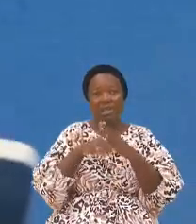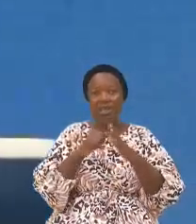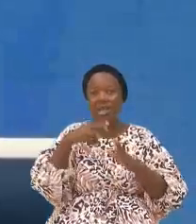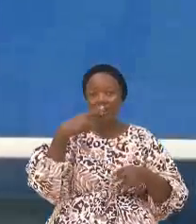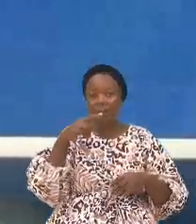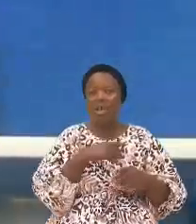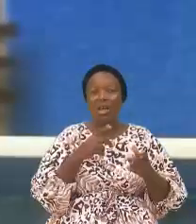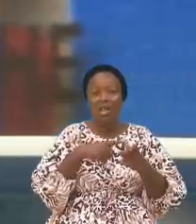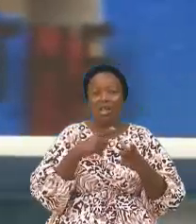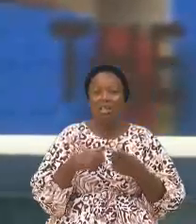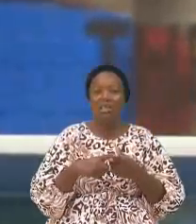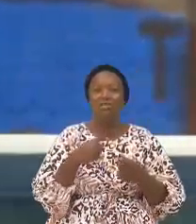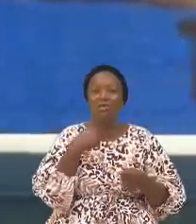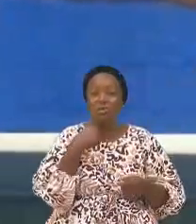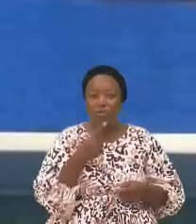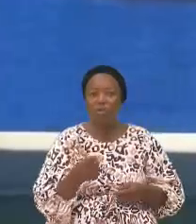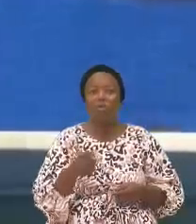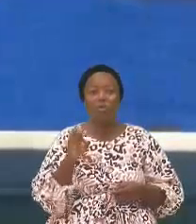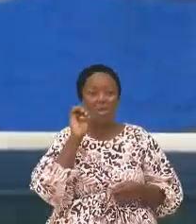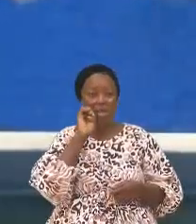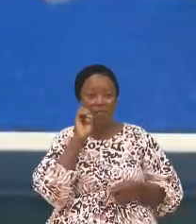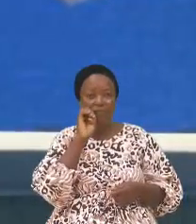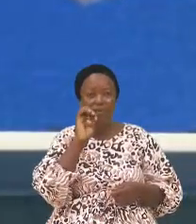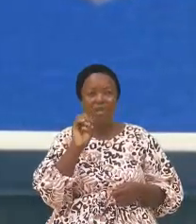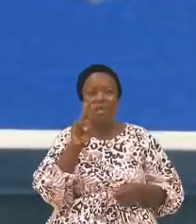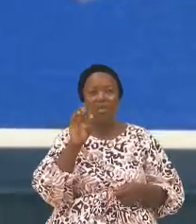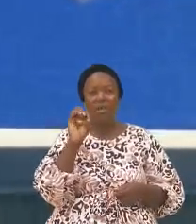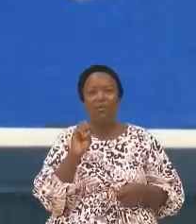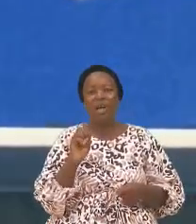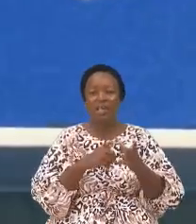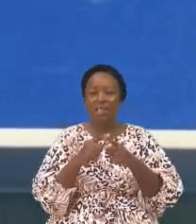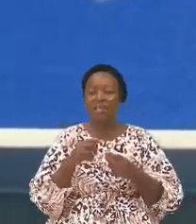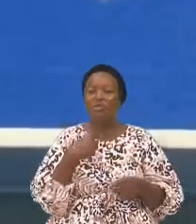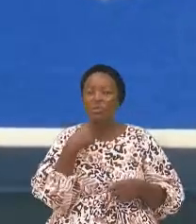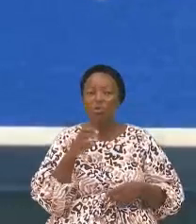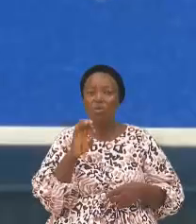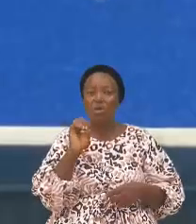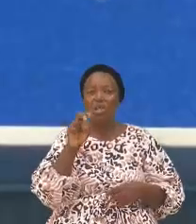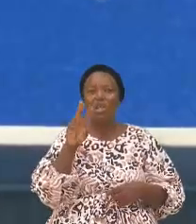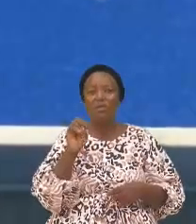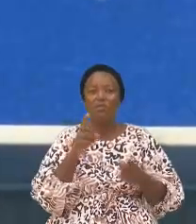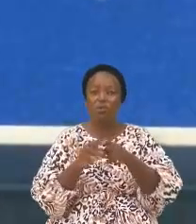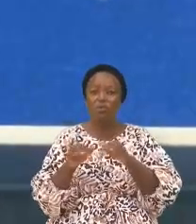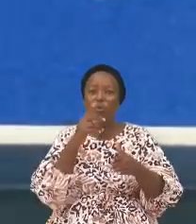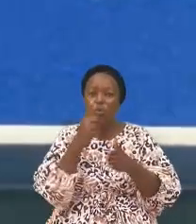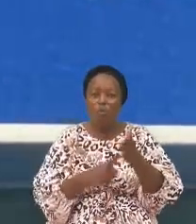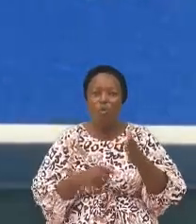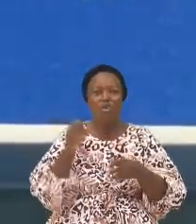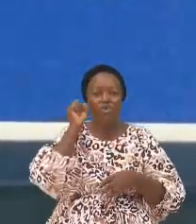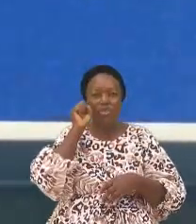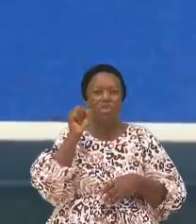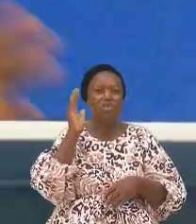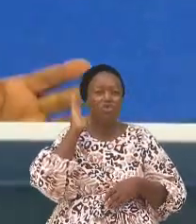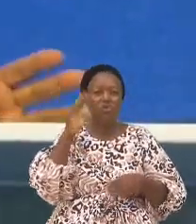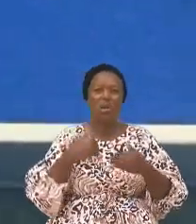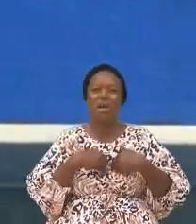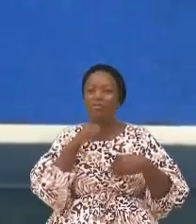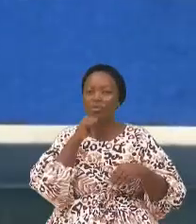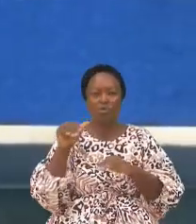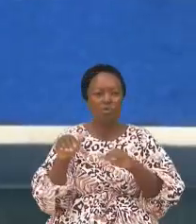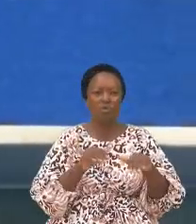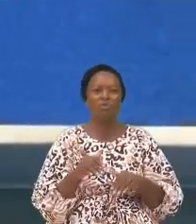indwelling the serpent, spoke to Eve and told Eve to do what Eve should